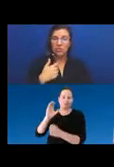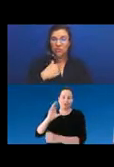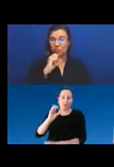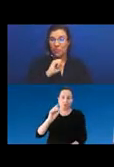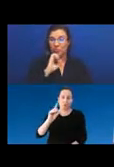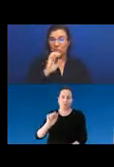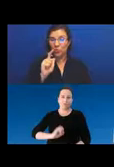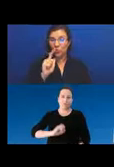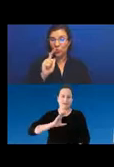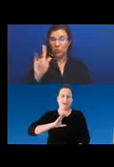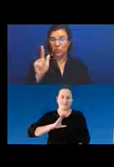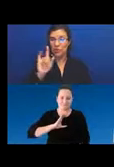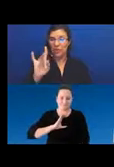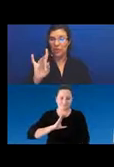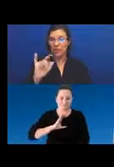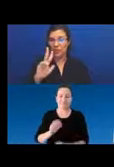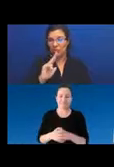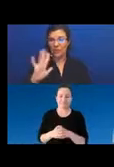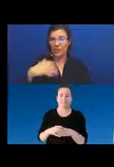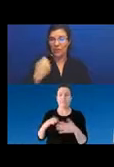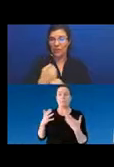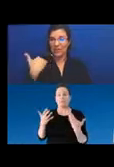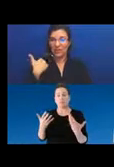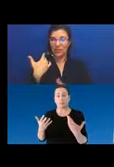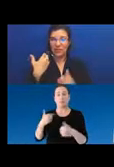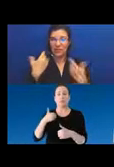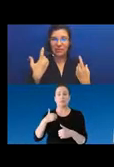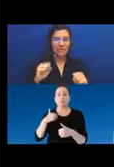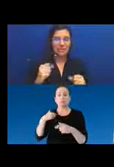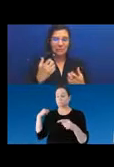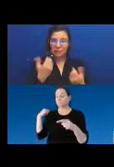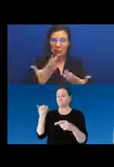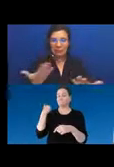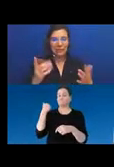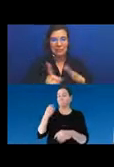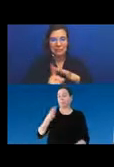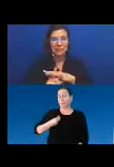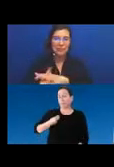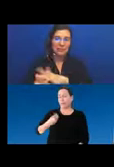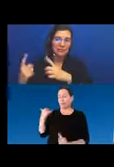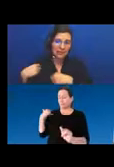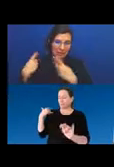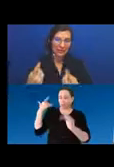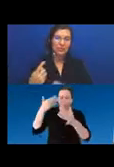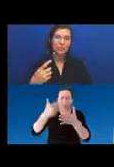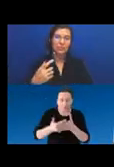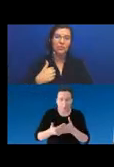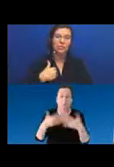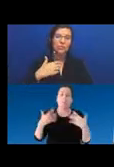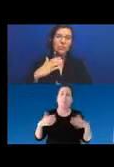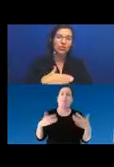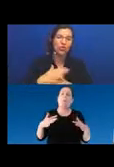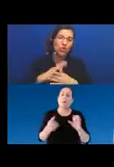old, 35 years ago, and many things have happened since. So I'm here to share my